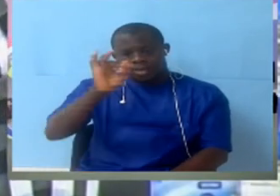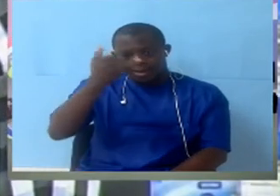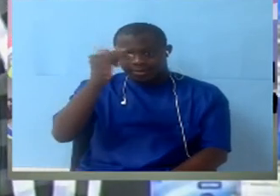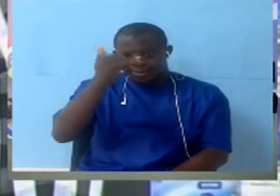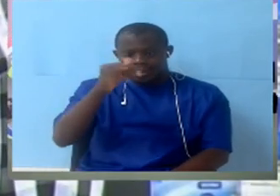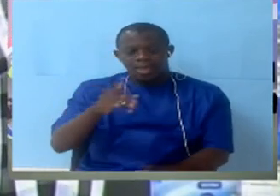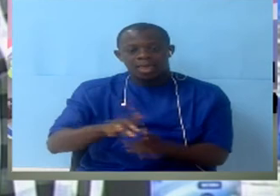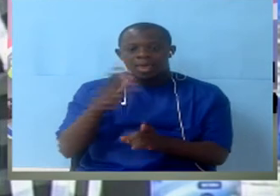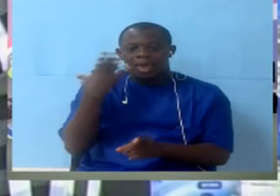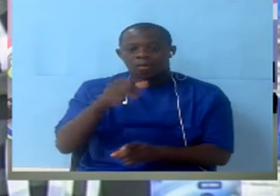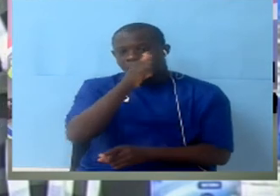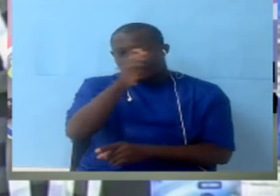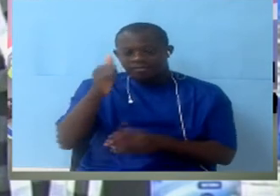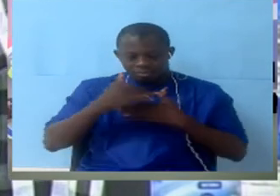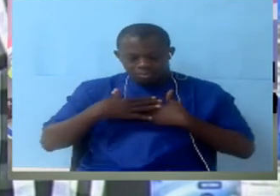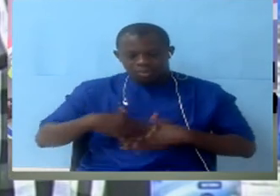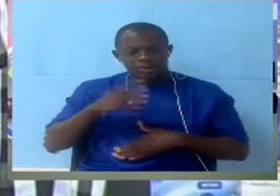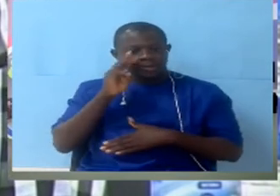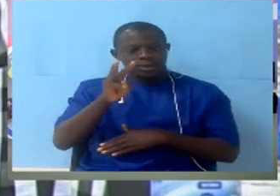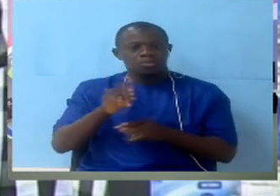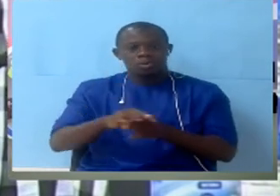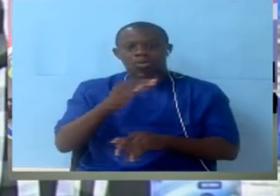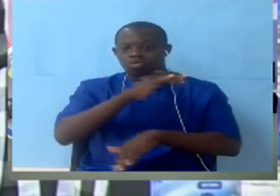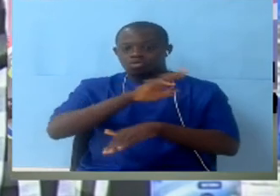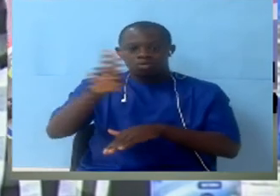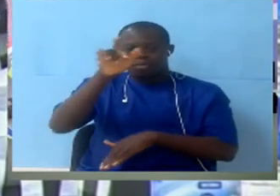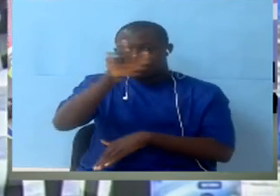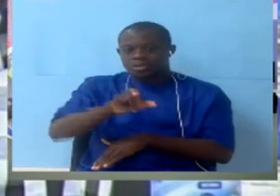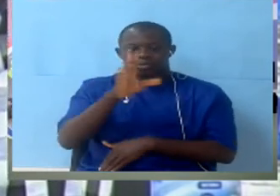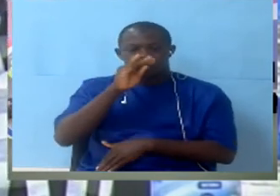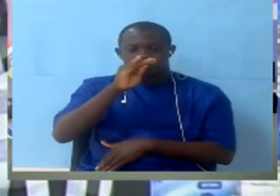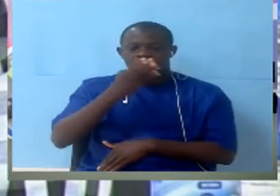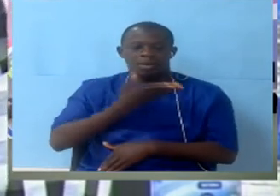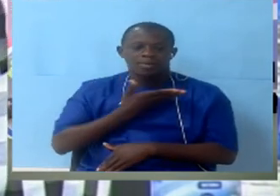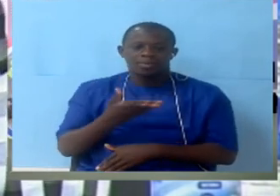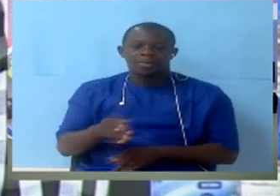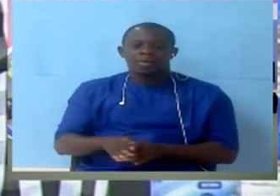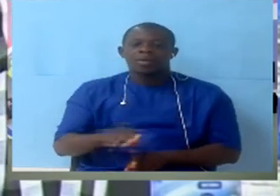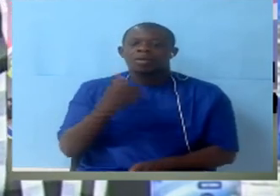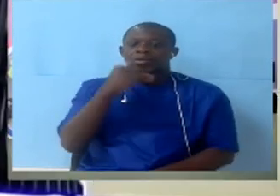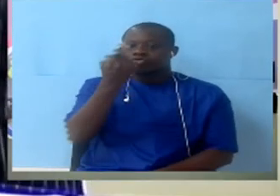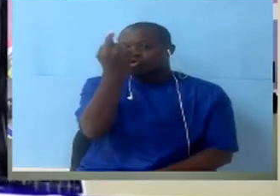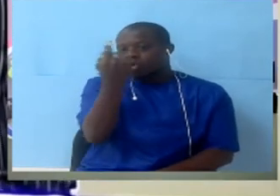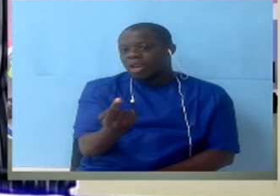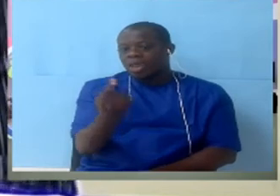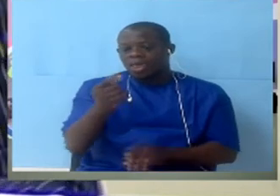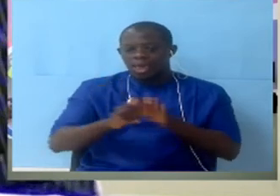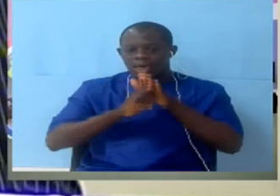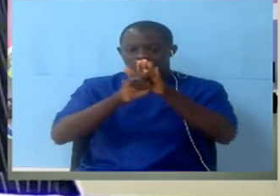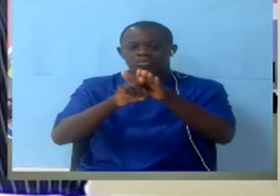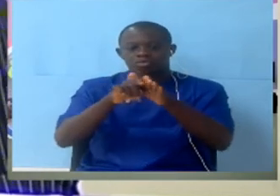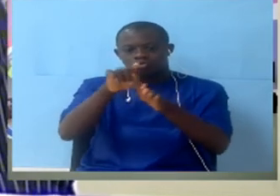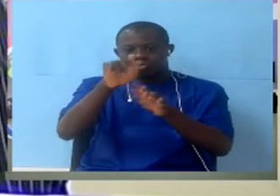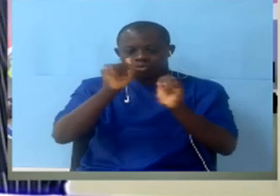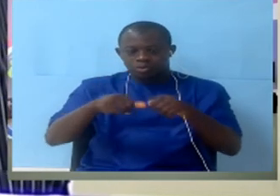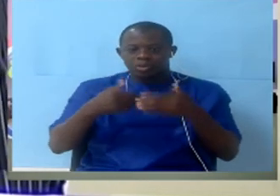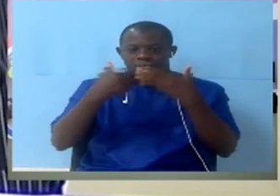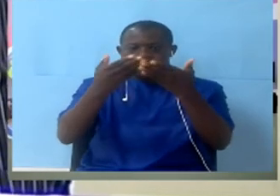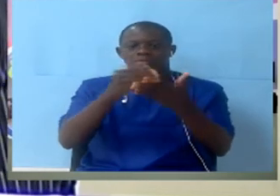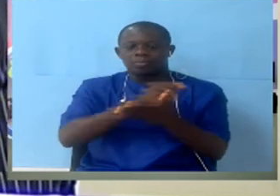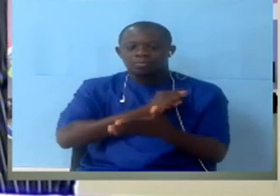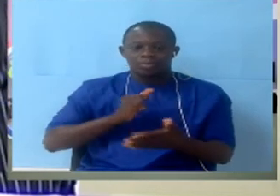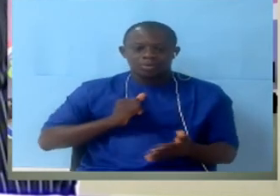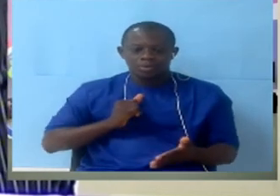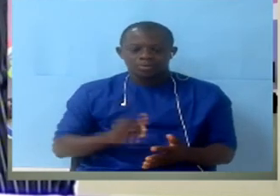But that's how everybody saw it, but nobody dares to talk about it. Is this the only example you can give us?